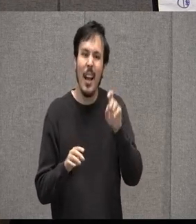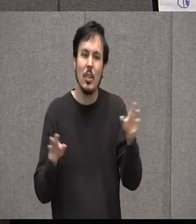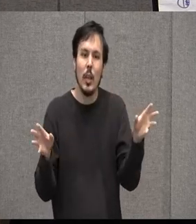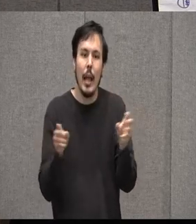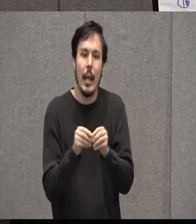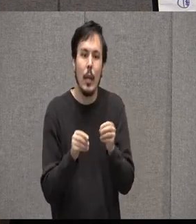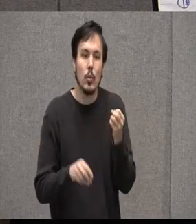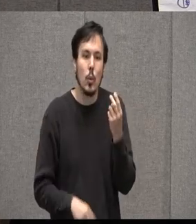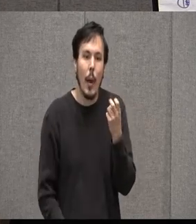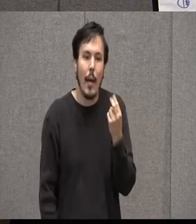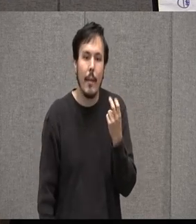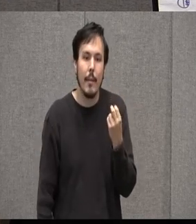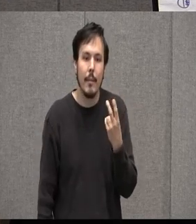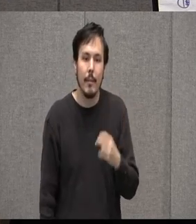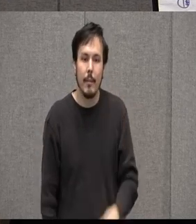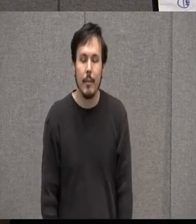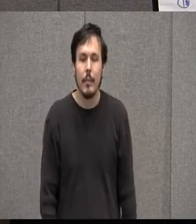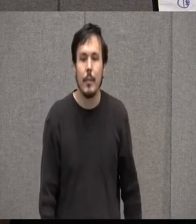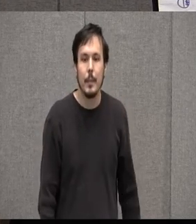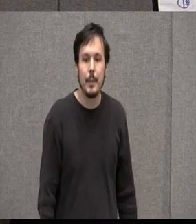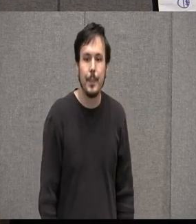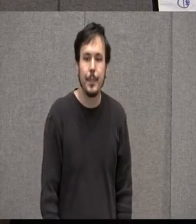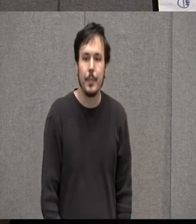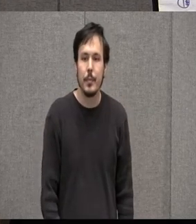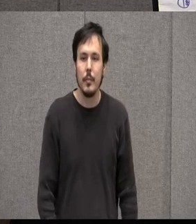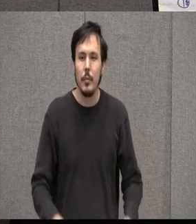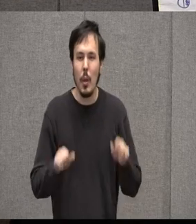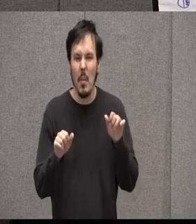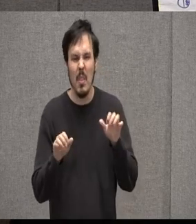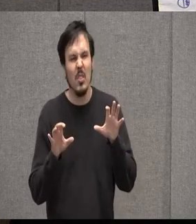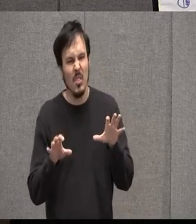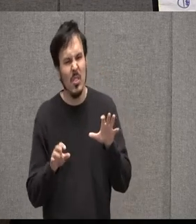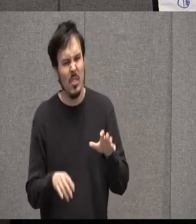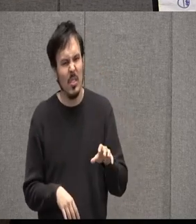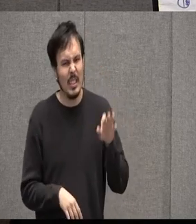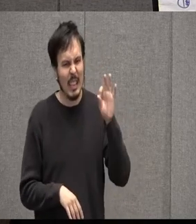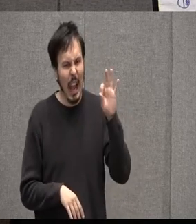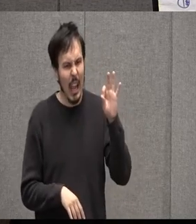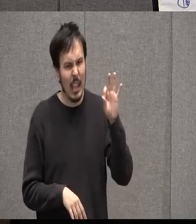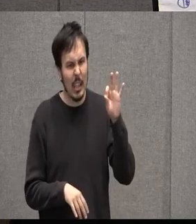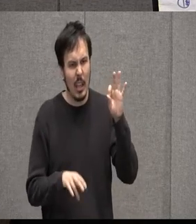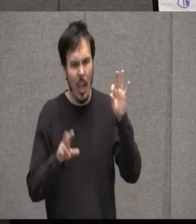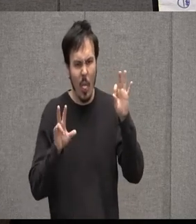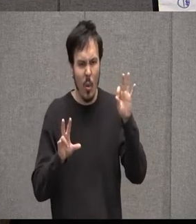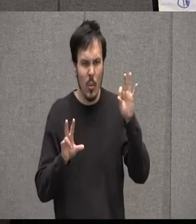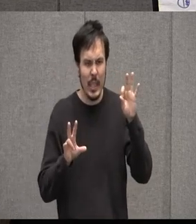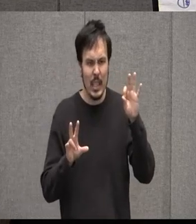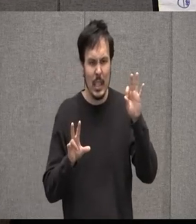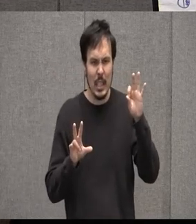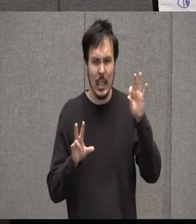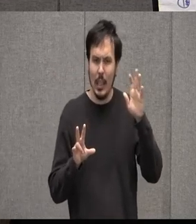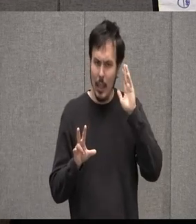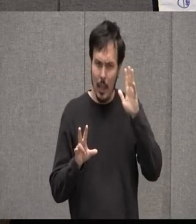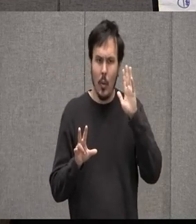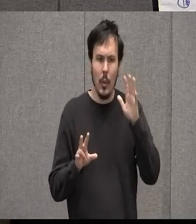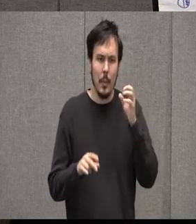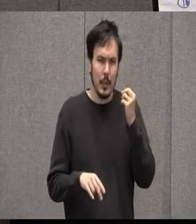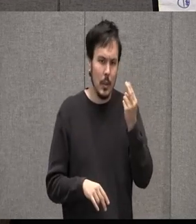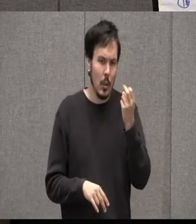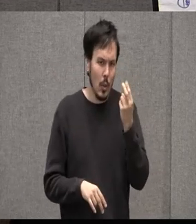12. So I could probably do like 9 and 3, right? That would work. That would give me 12 pots.